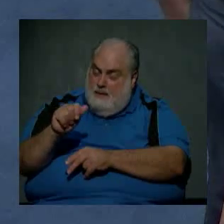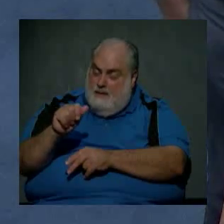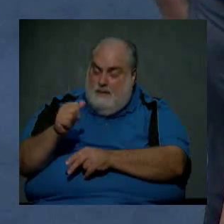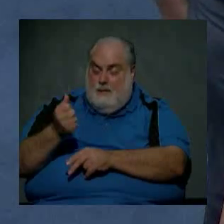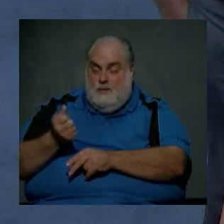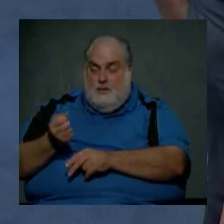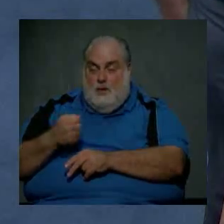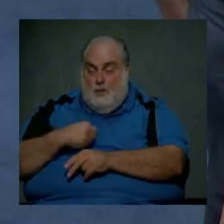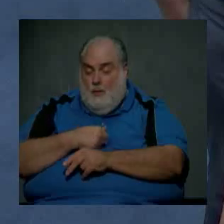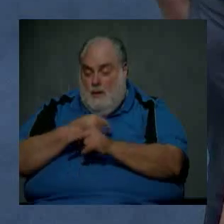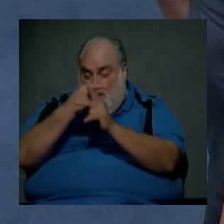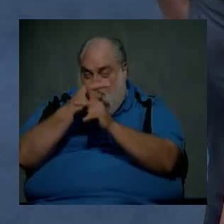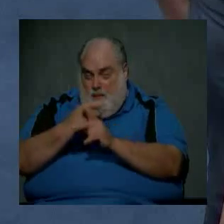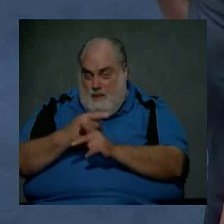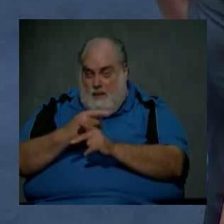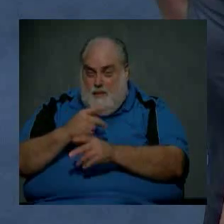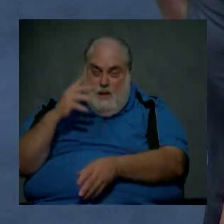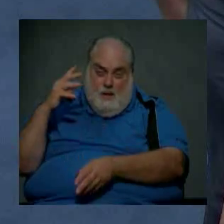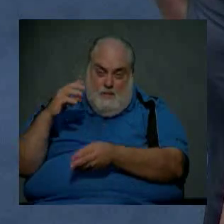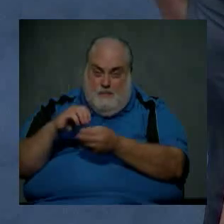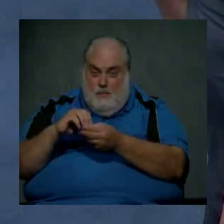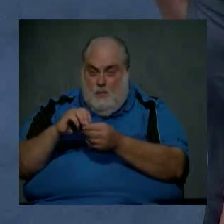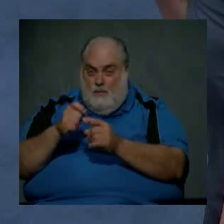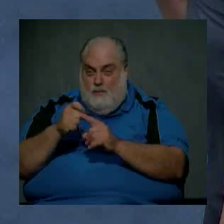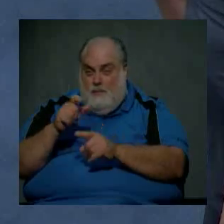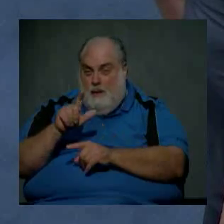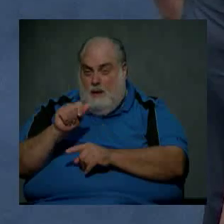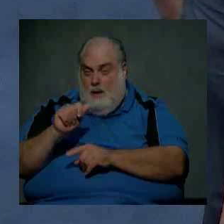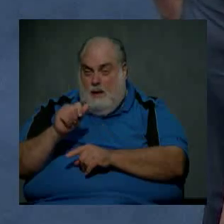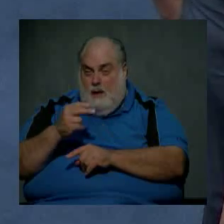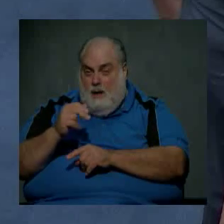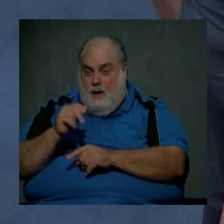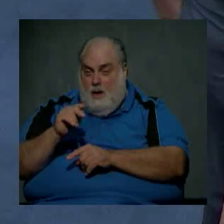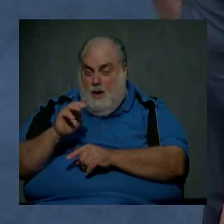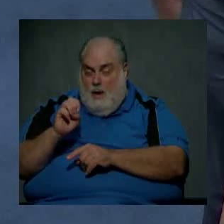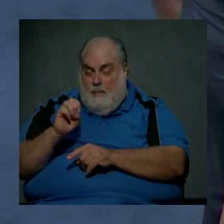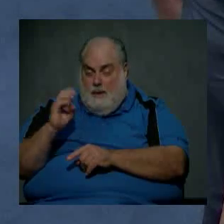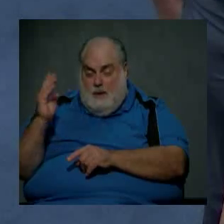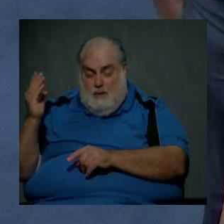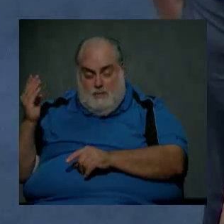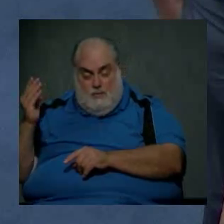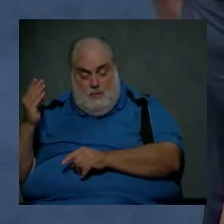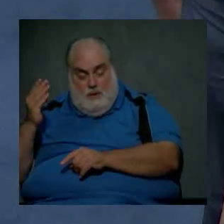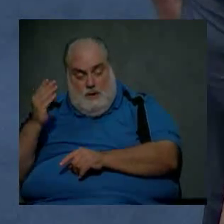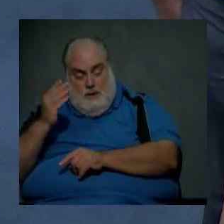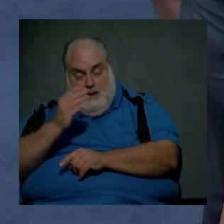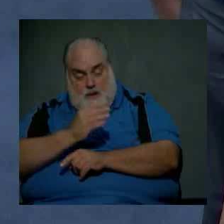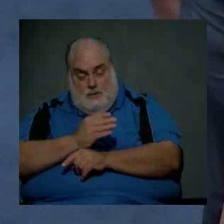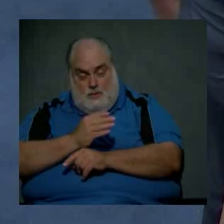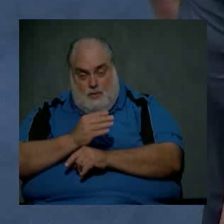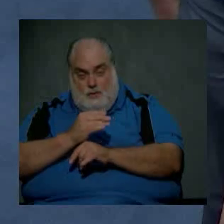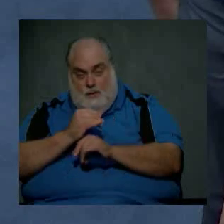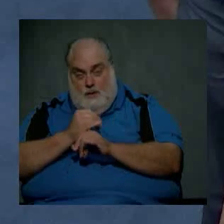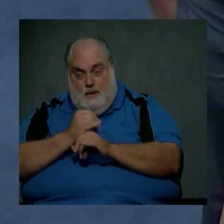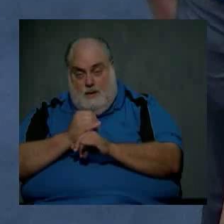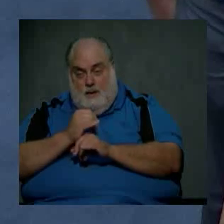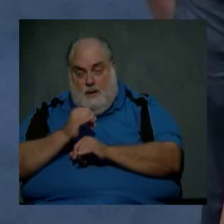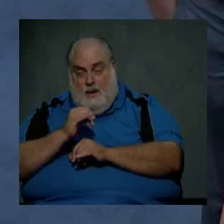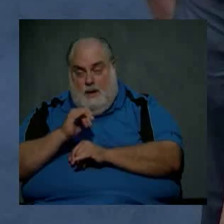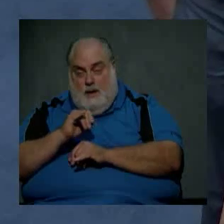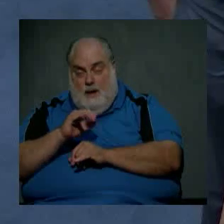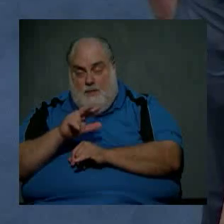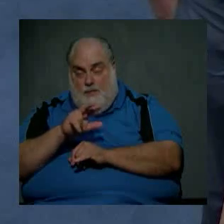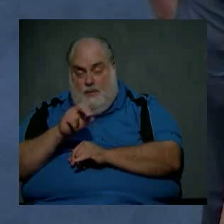a estimate on was from La Hart Boulevard straight down President Clinton to the Interstate 30